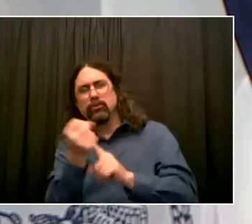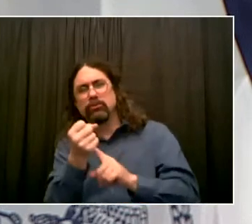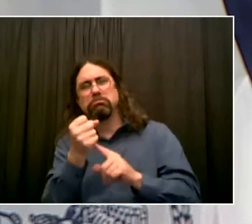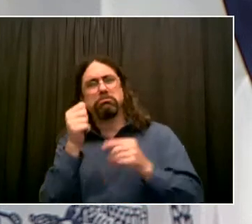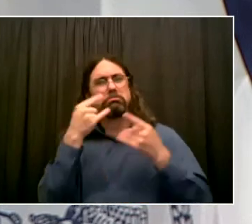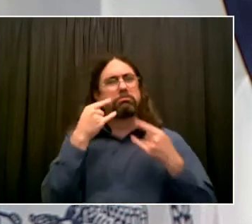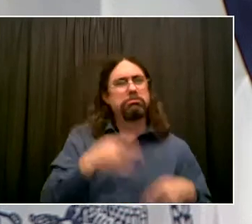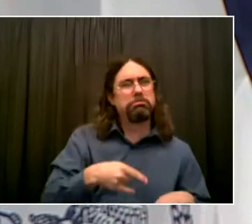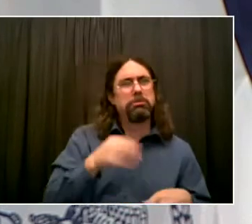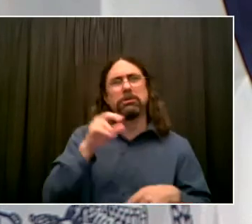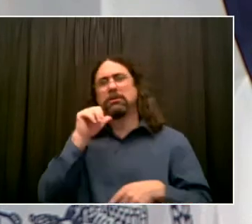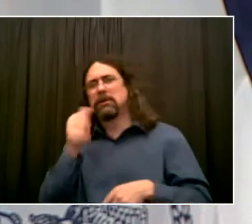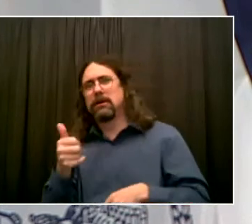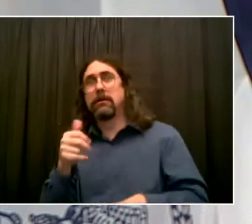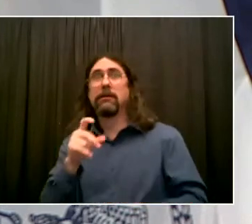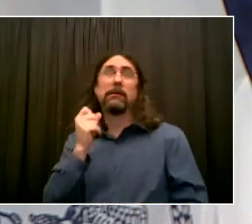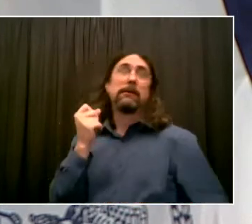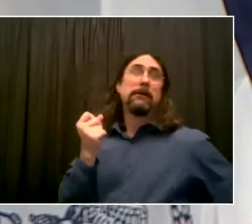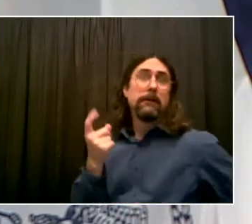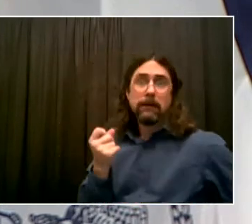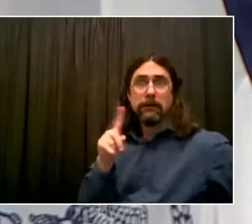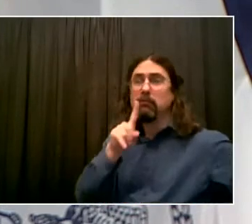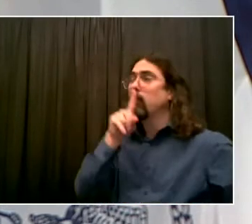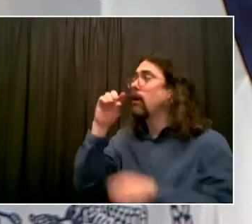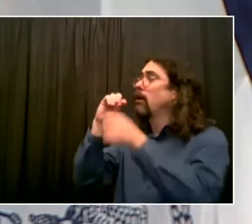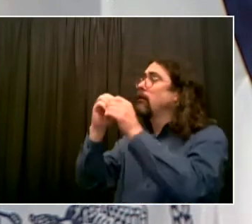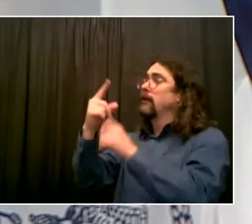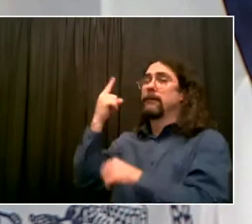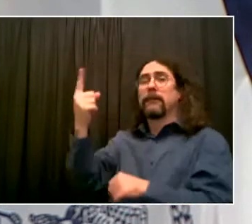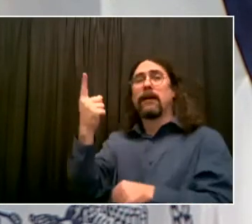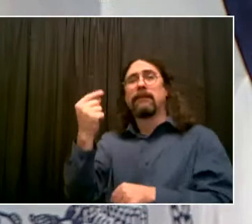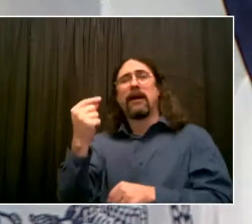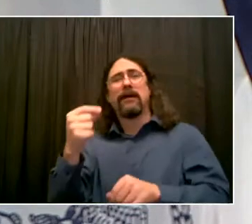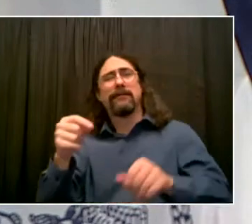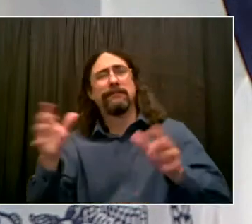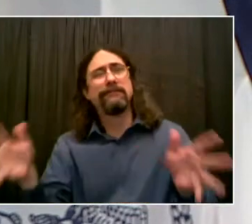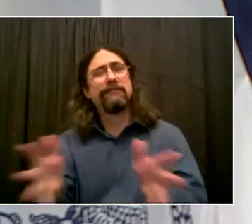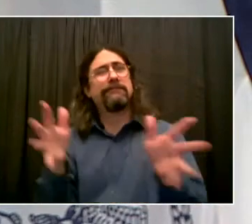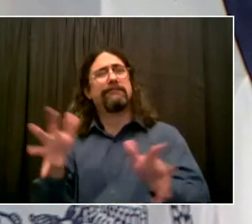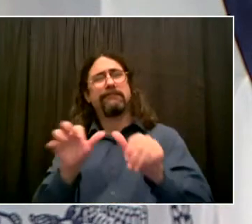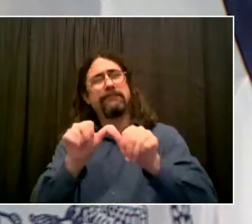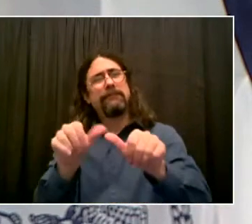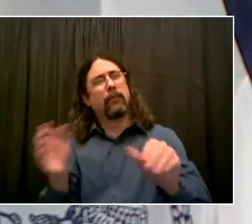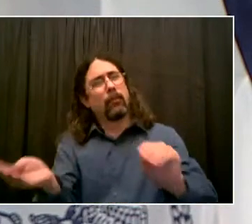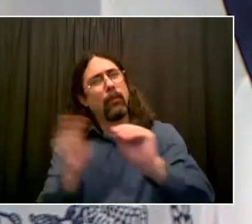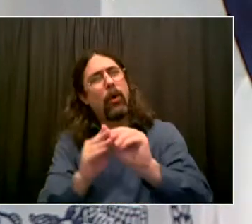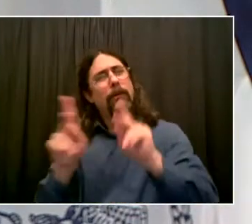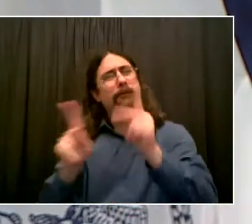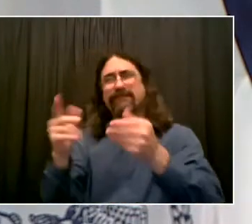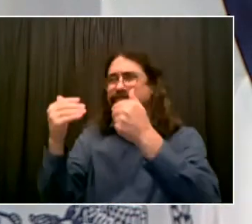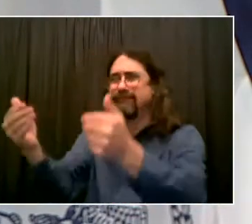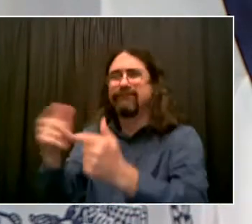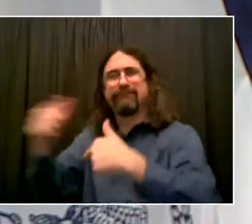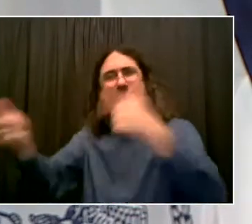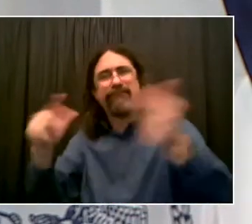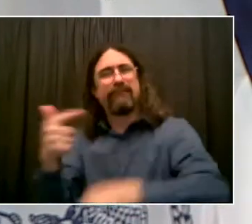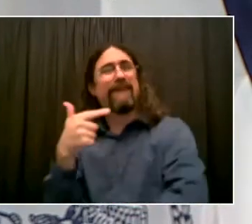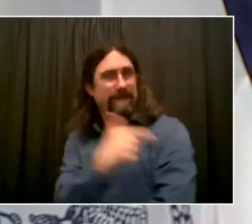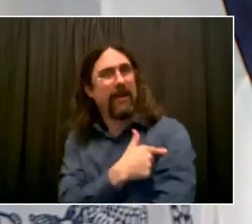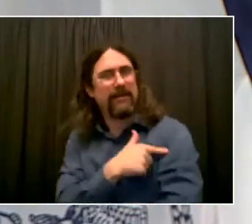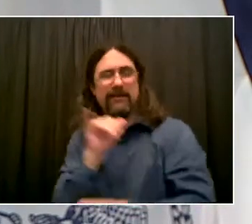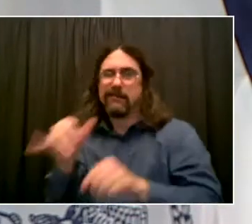Mayor, is about several days ago, the city of New York announced a partnership with the city of San Juan, Puerto